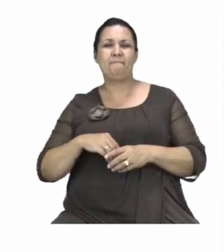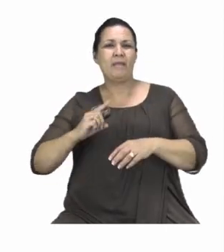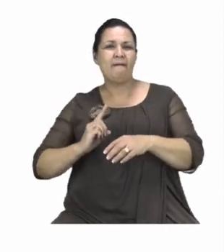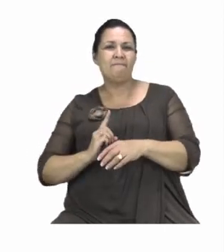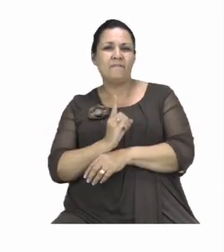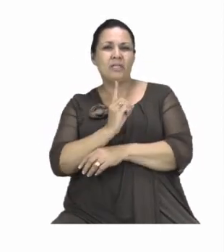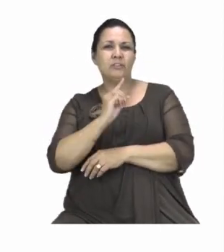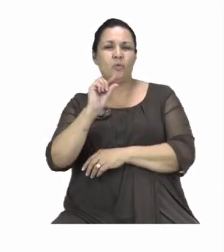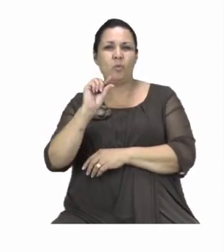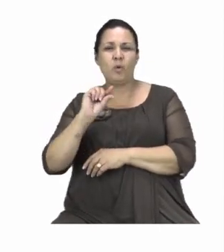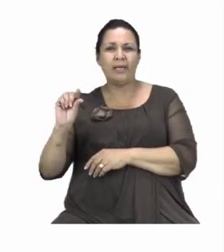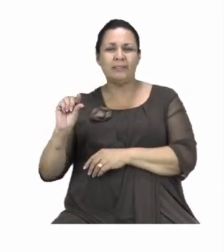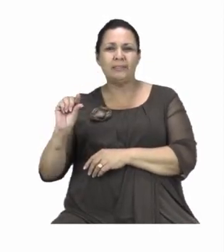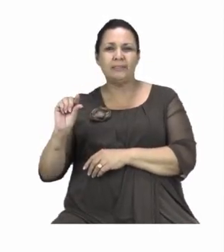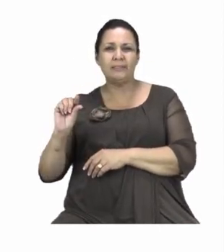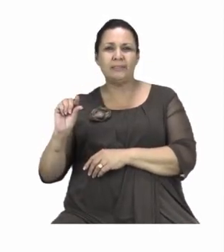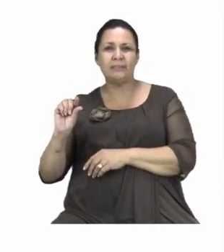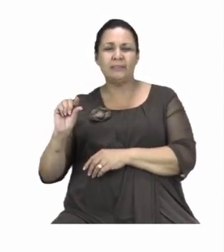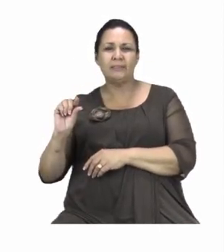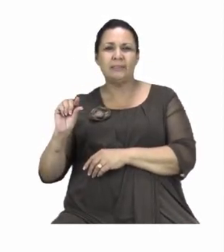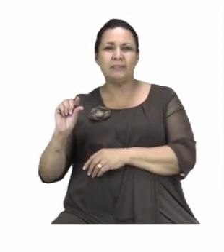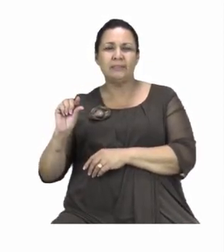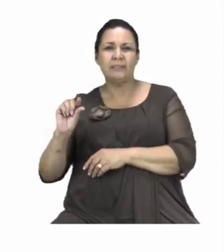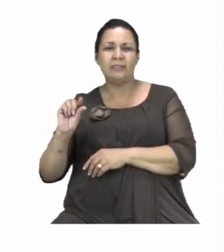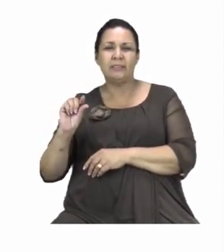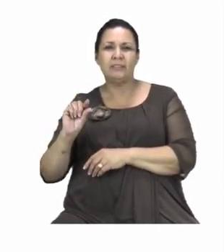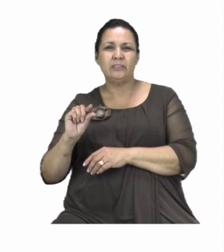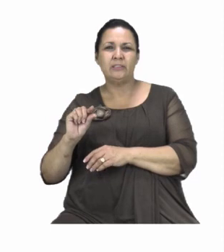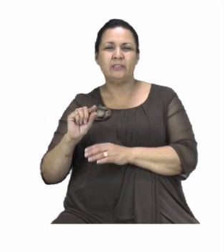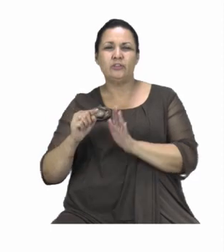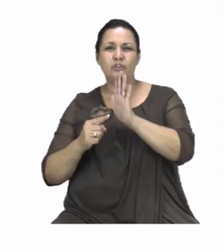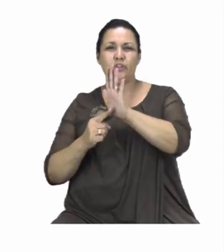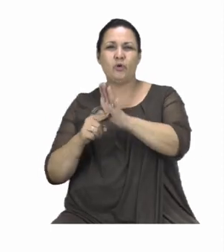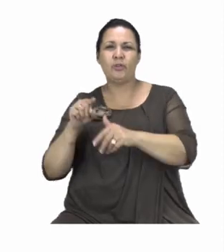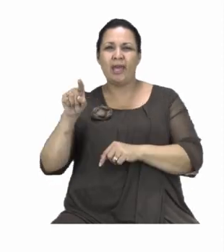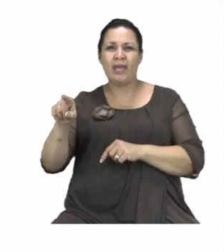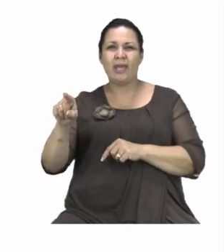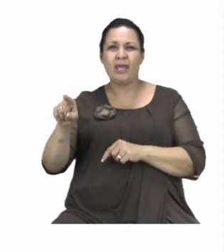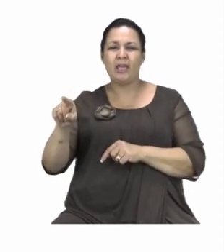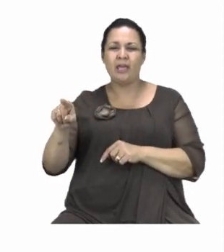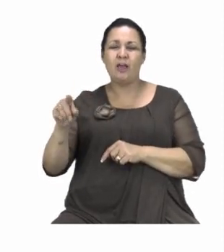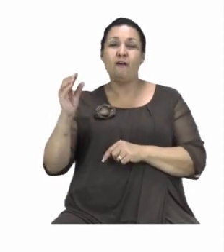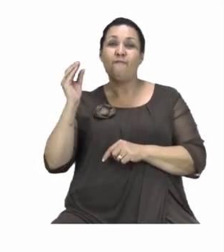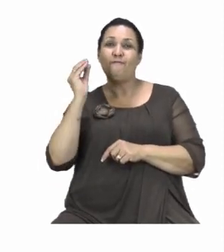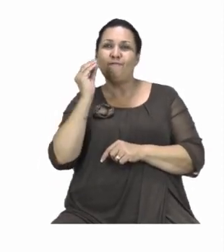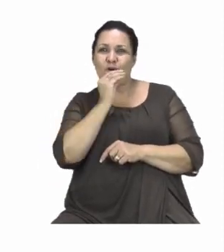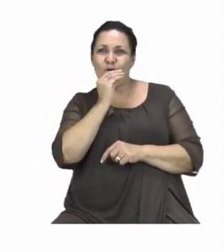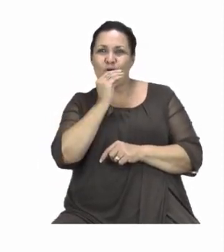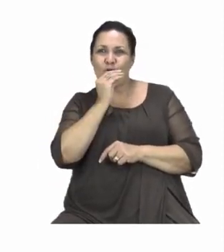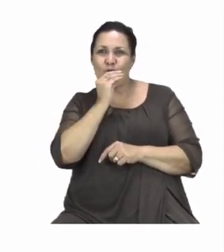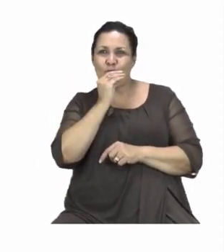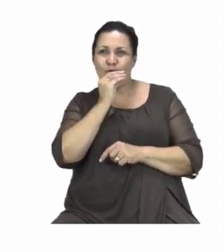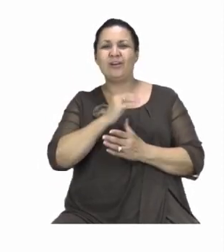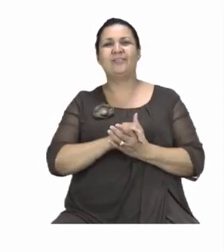are going to learn, let's point to the picture. It is food.